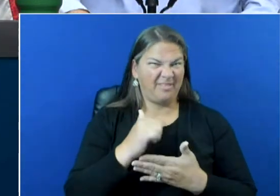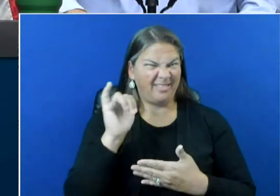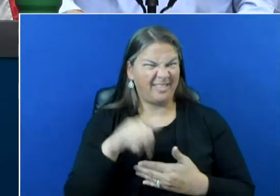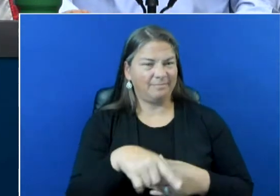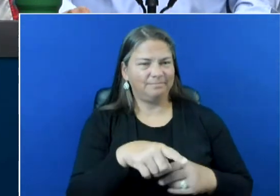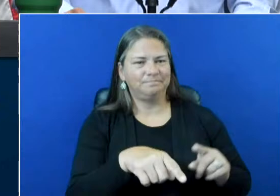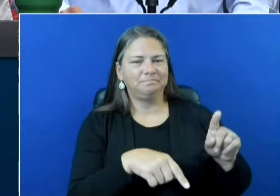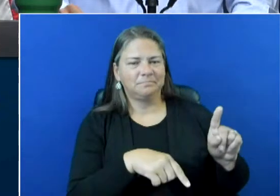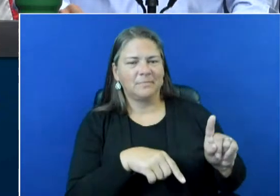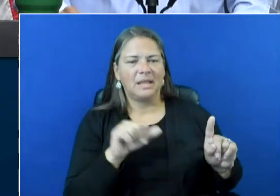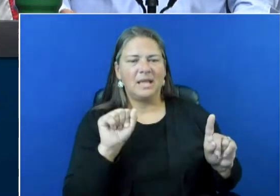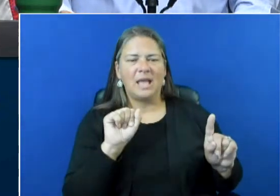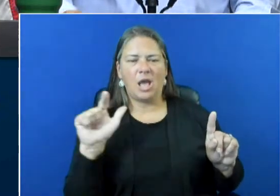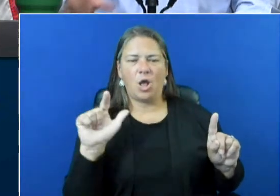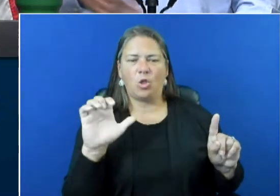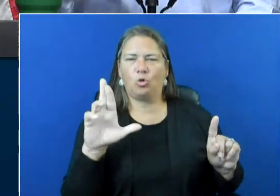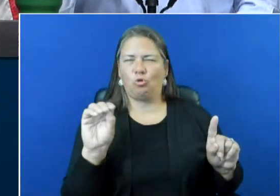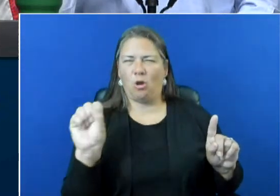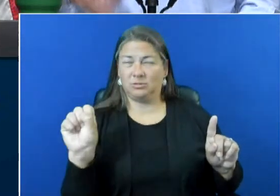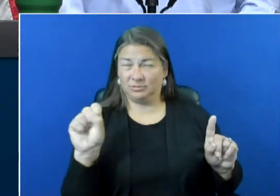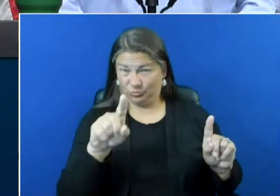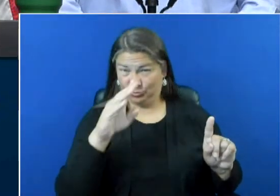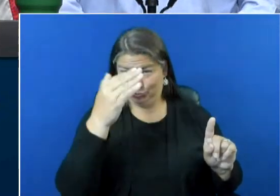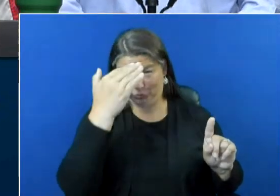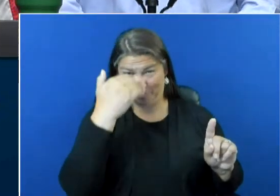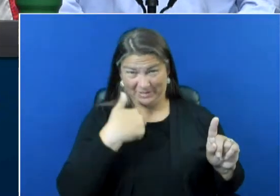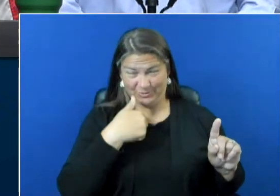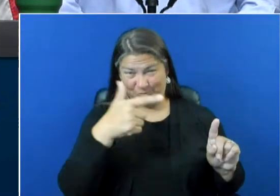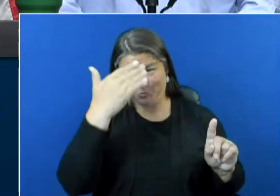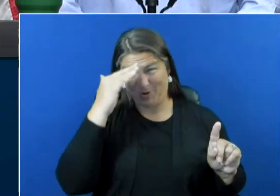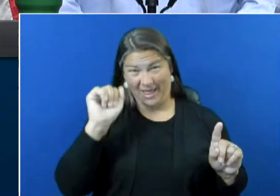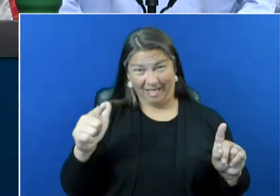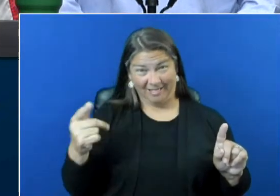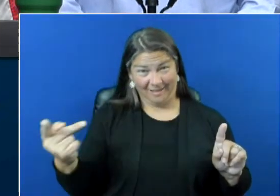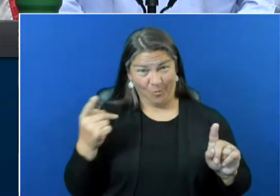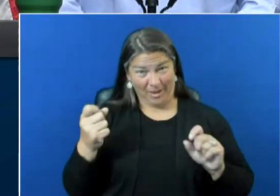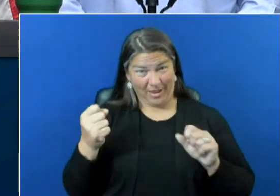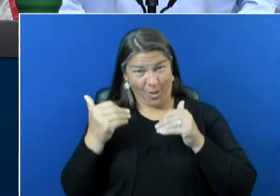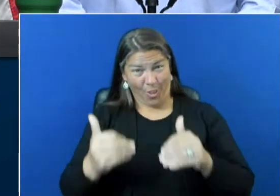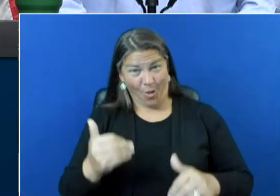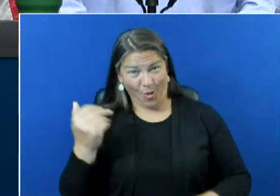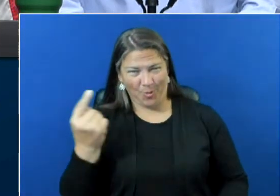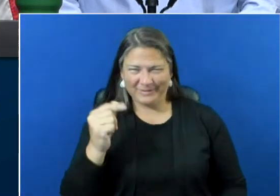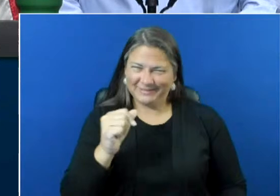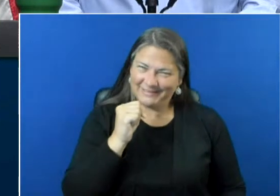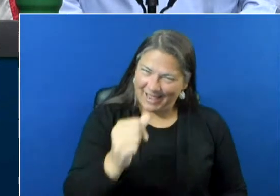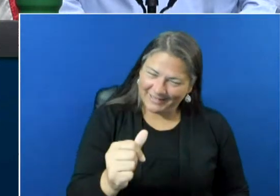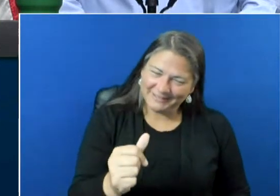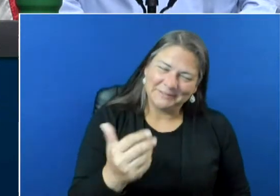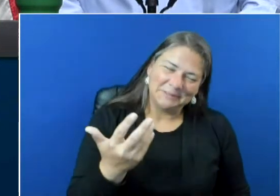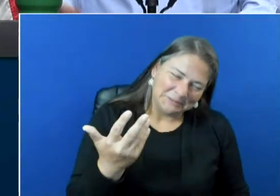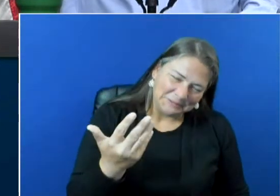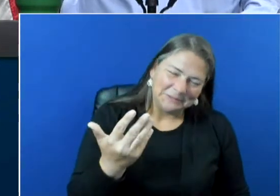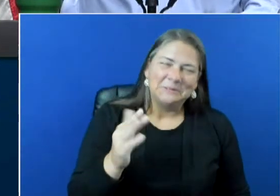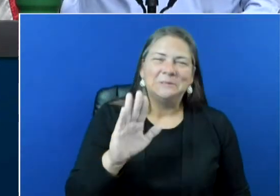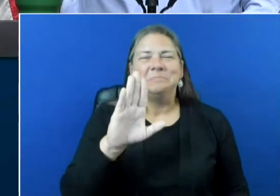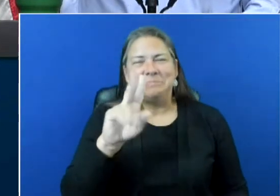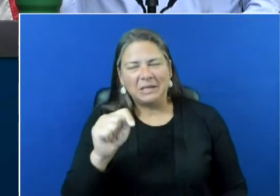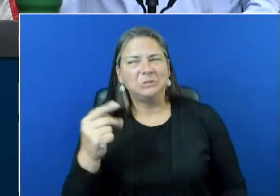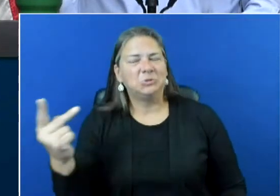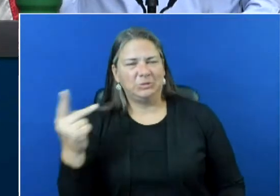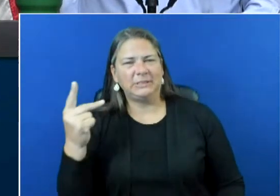Cross, and those of you that know me and know Al, we haven't always gotten along, but we are certainly on the same page